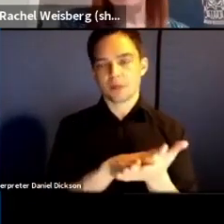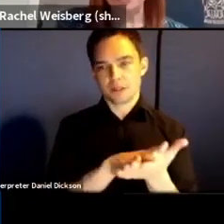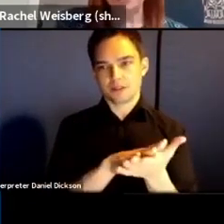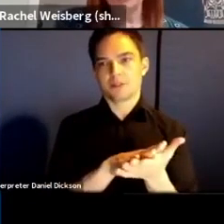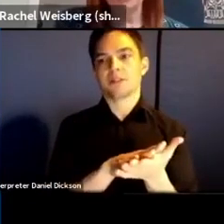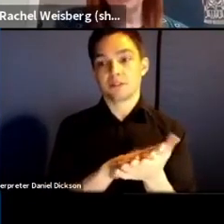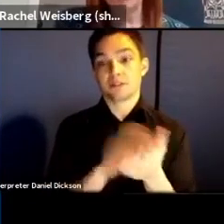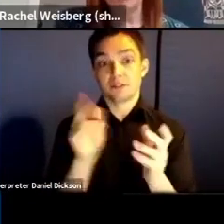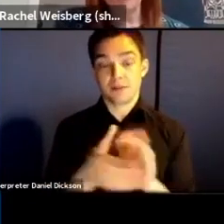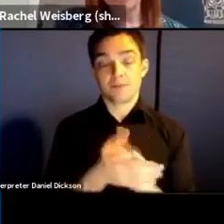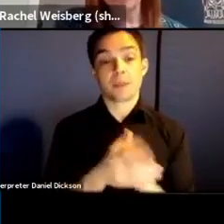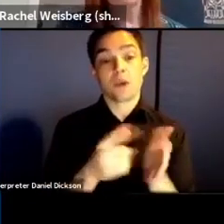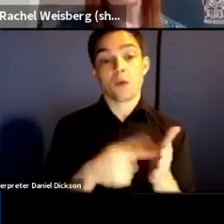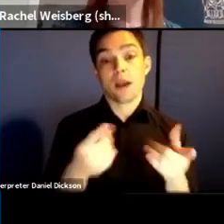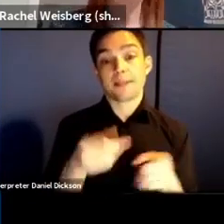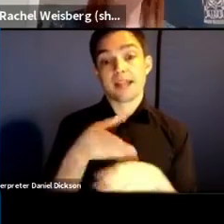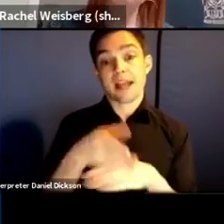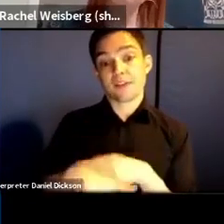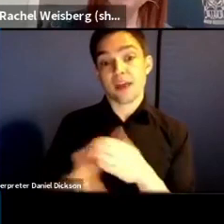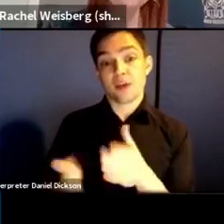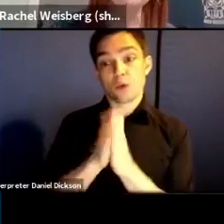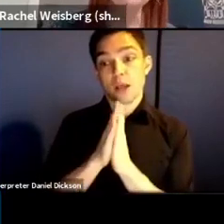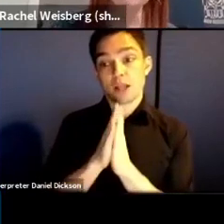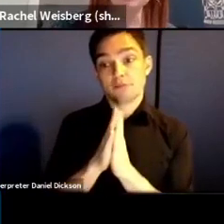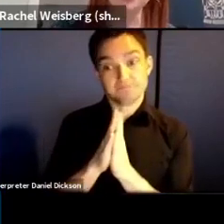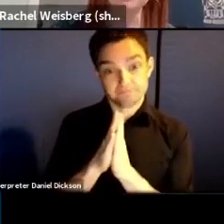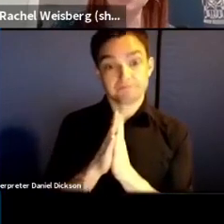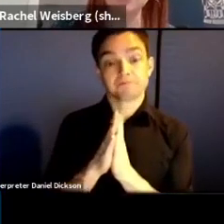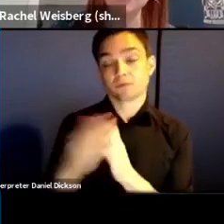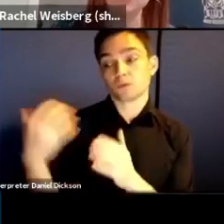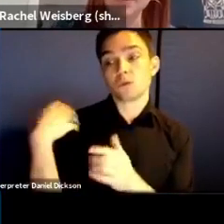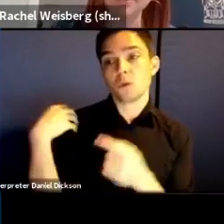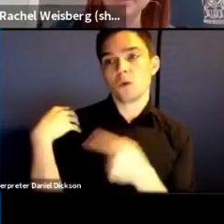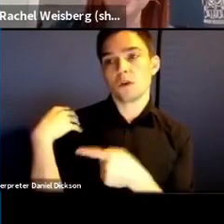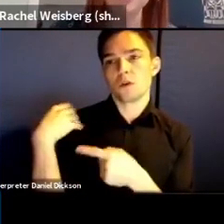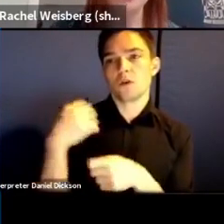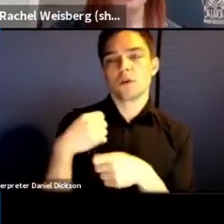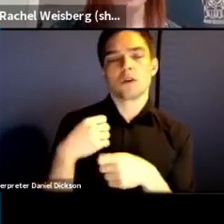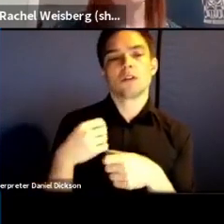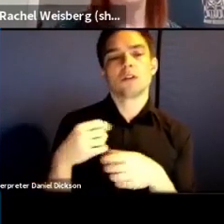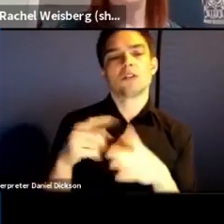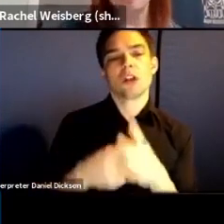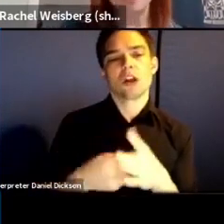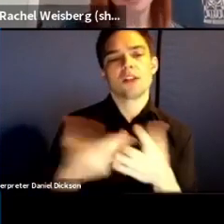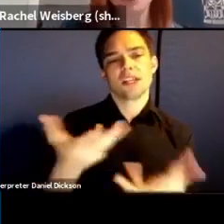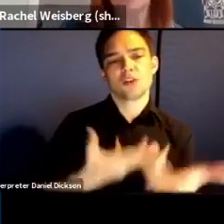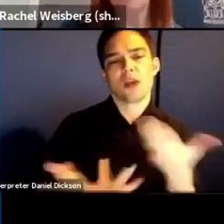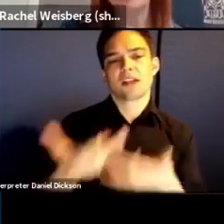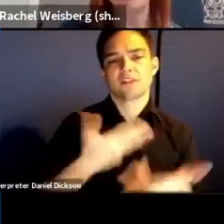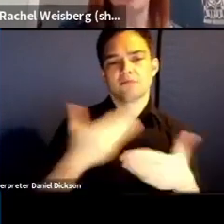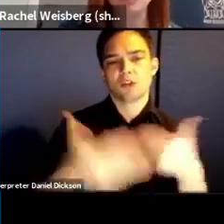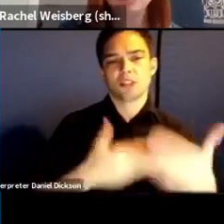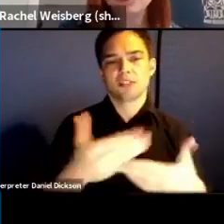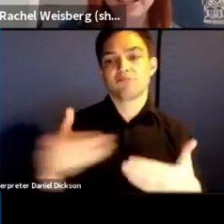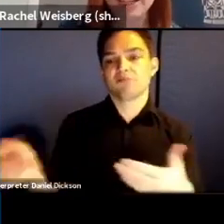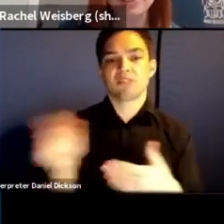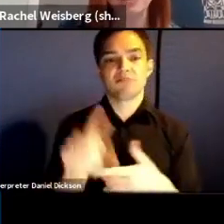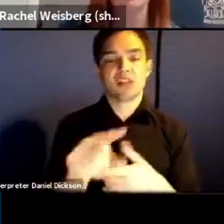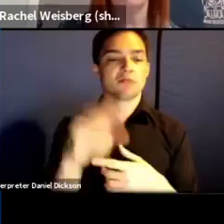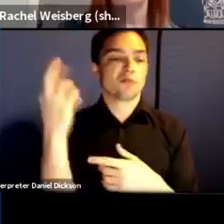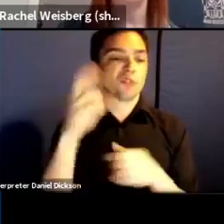Okay, what happens after you make the request? Well, then the employer initiates the interactive process. They can ask you for reasonable